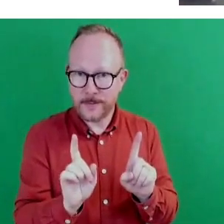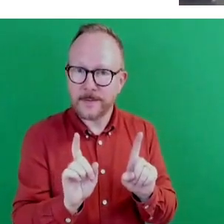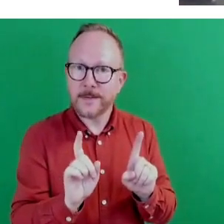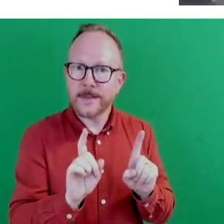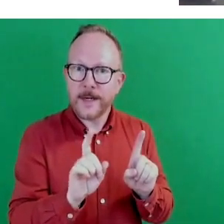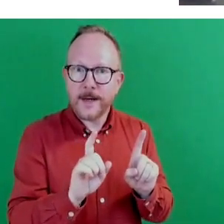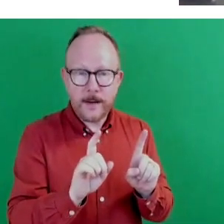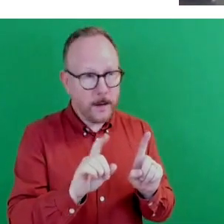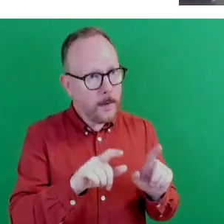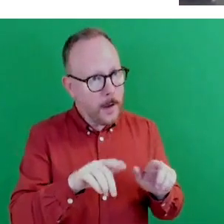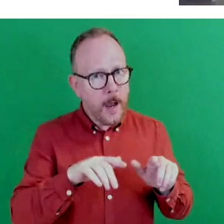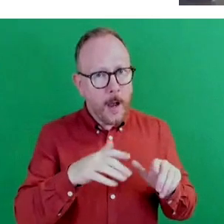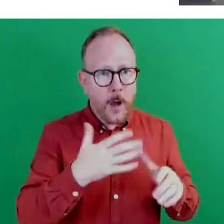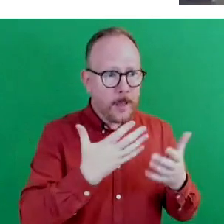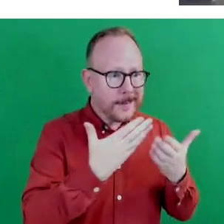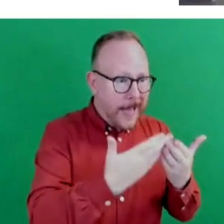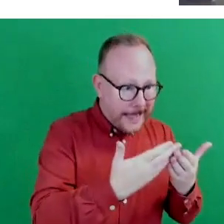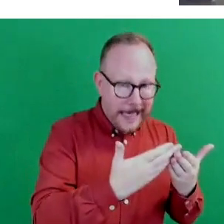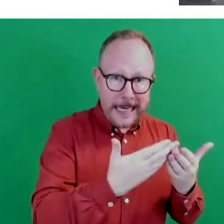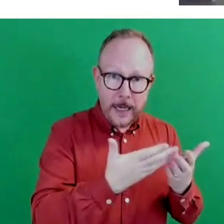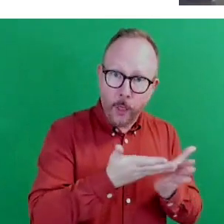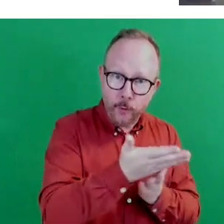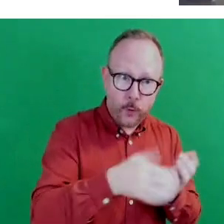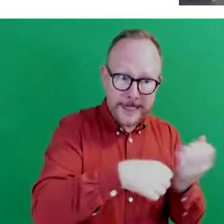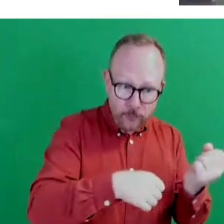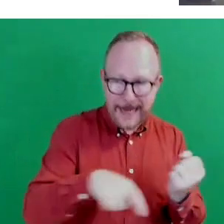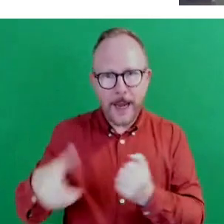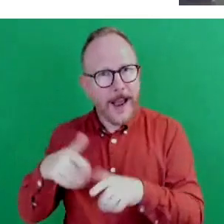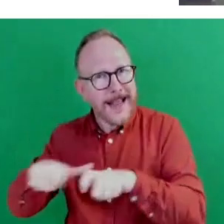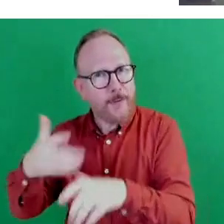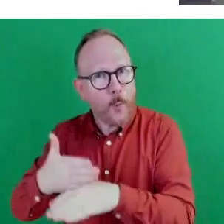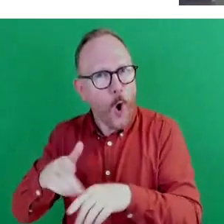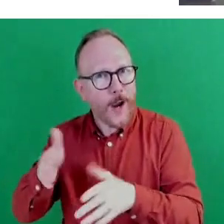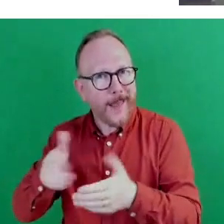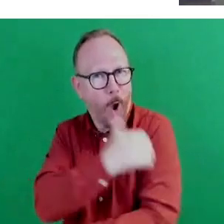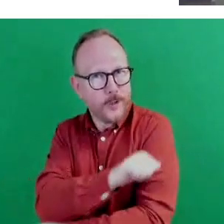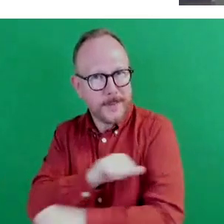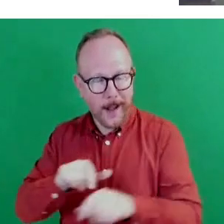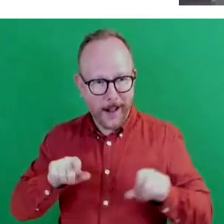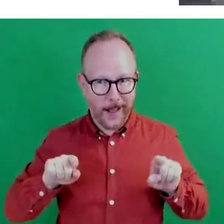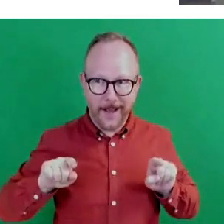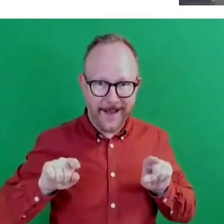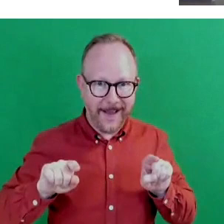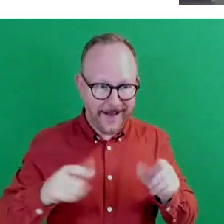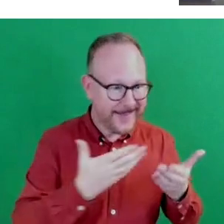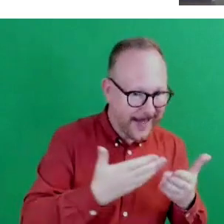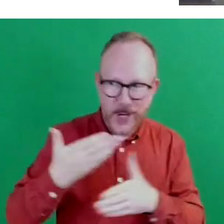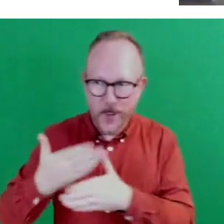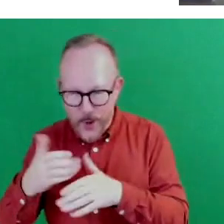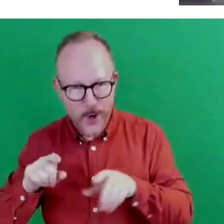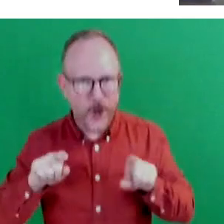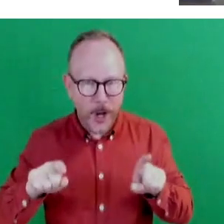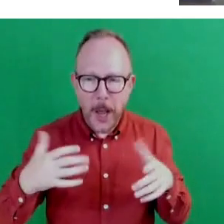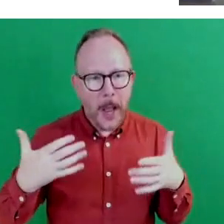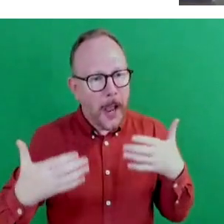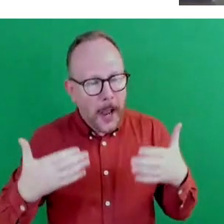the hospital for my whole undergraduate and still worked there afterwards, and luckily kind of had sort of some